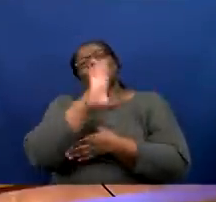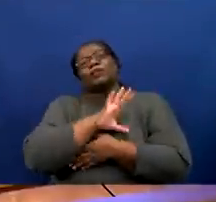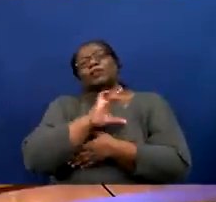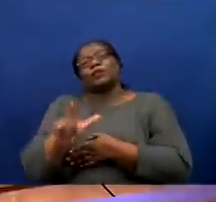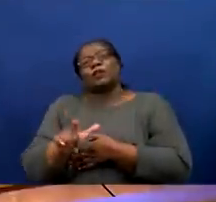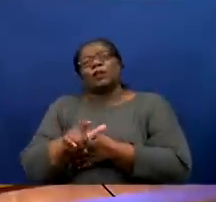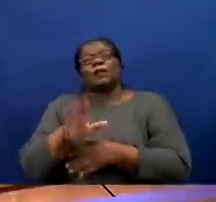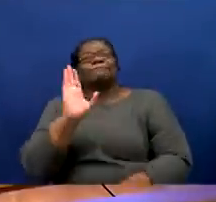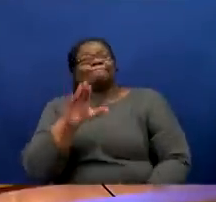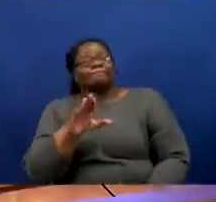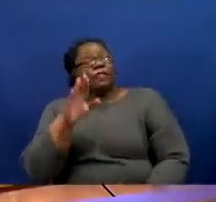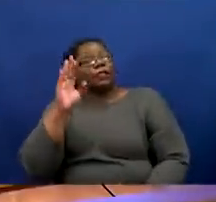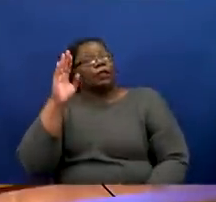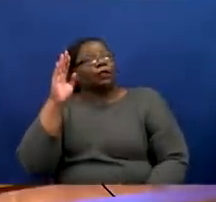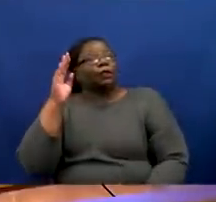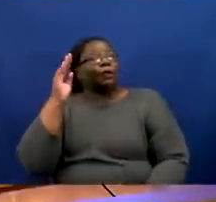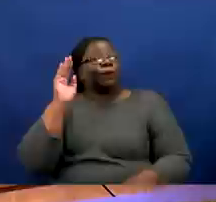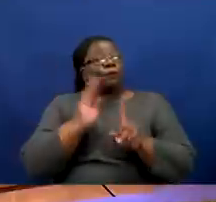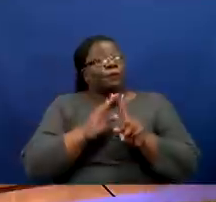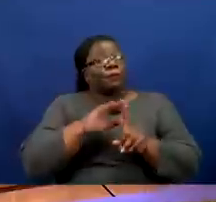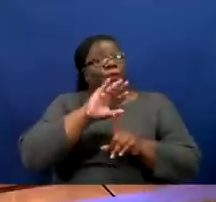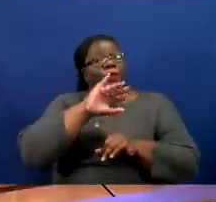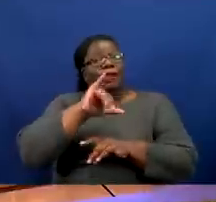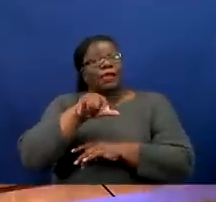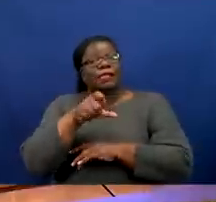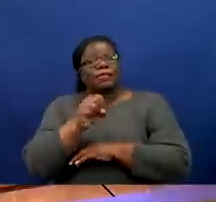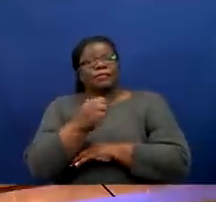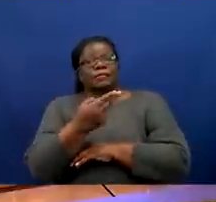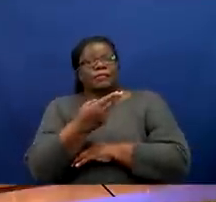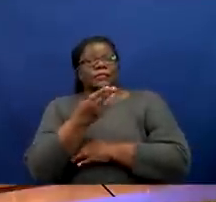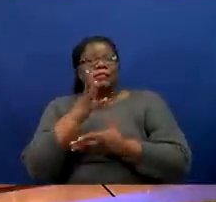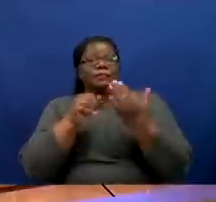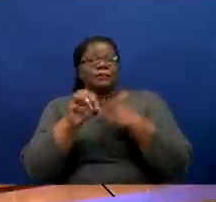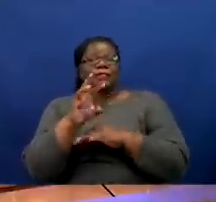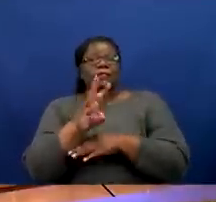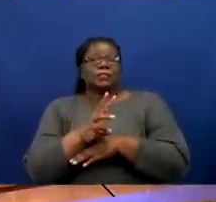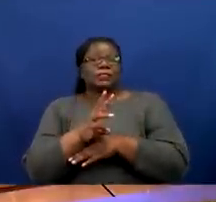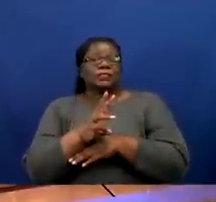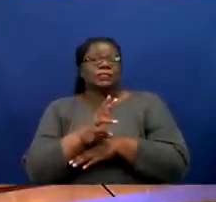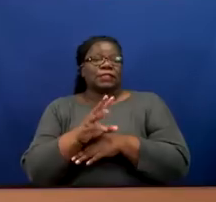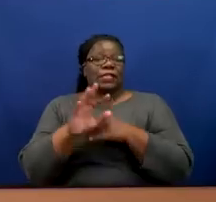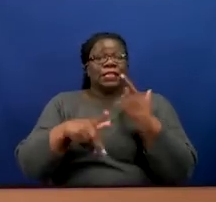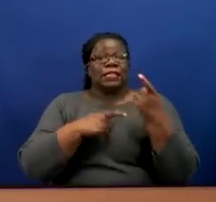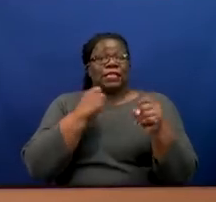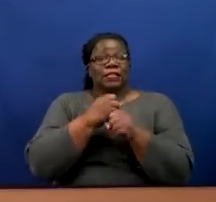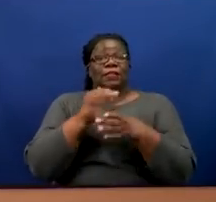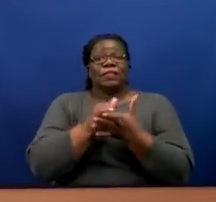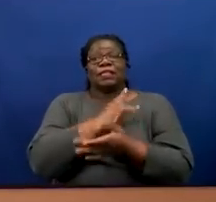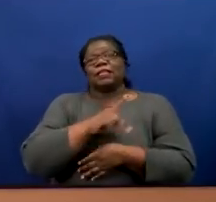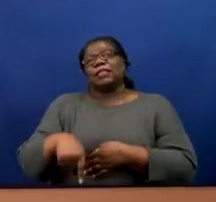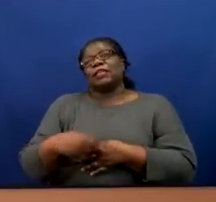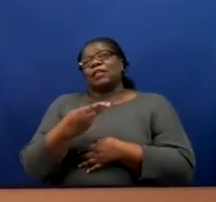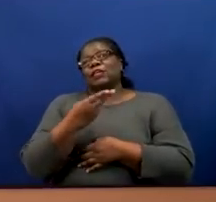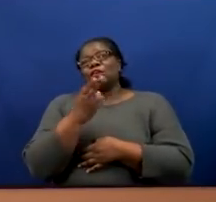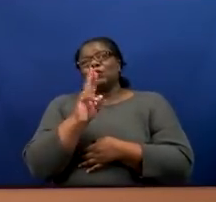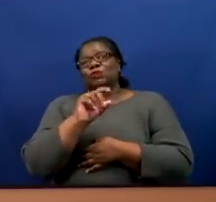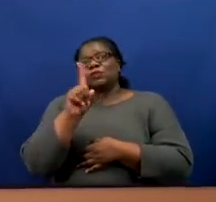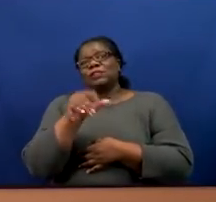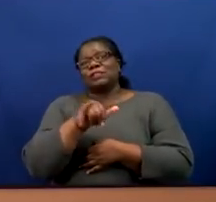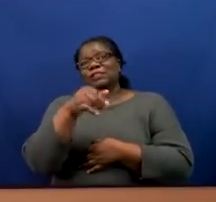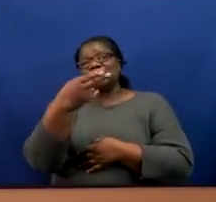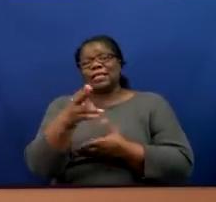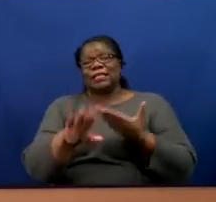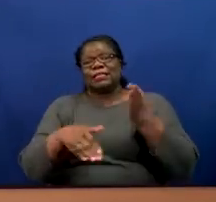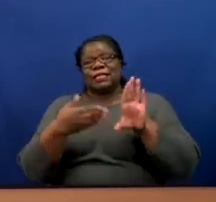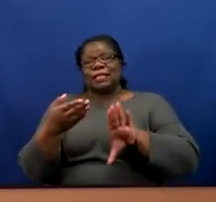remember Isaiah chapter 6? It was in the year that King Uzziah died. Isaiah said, I saw also the